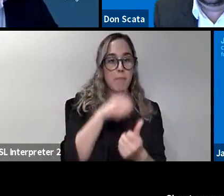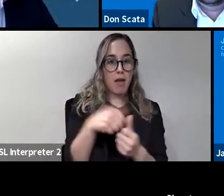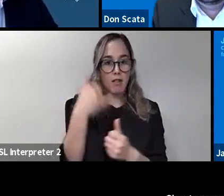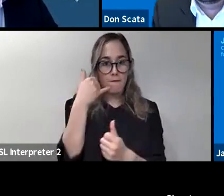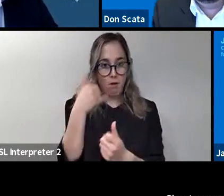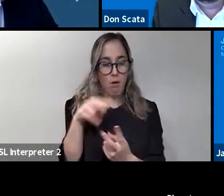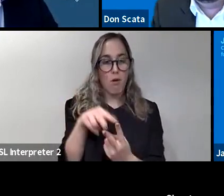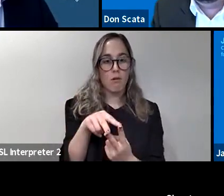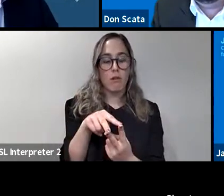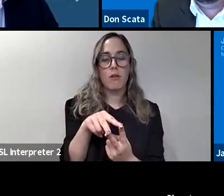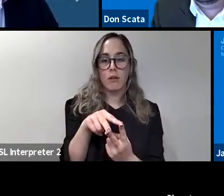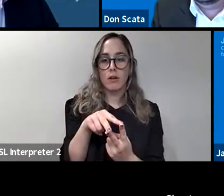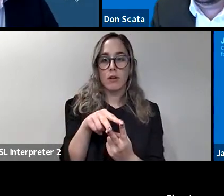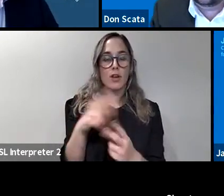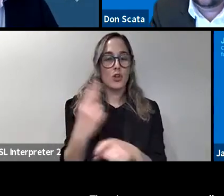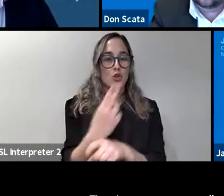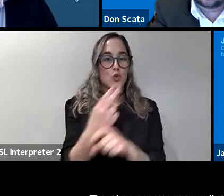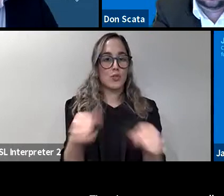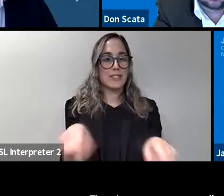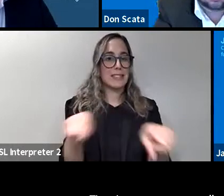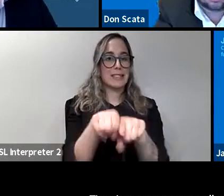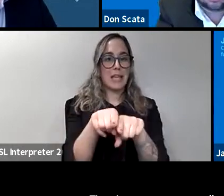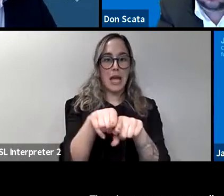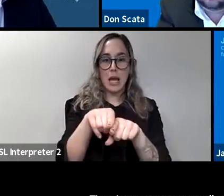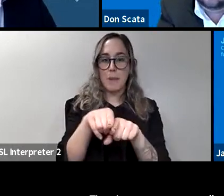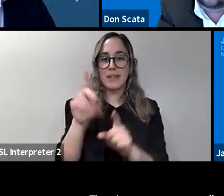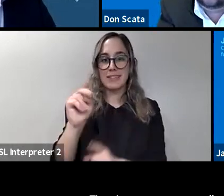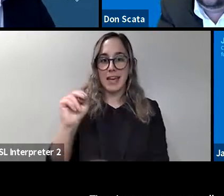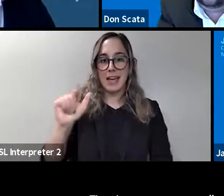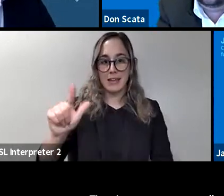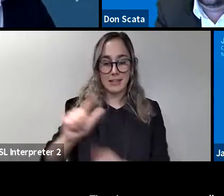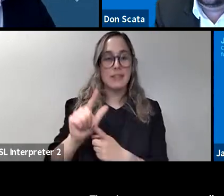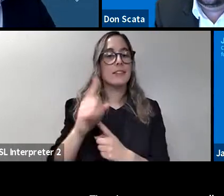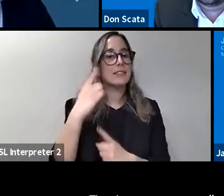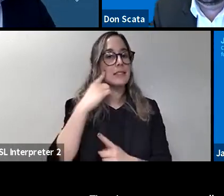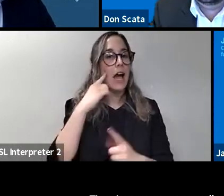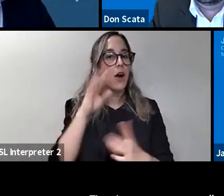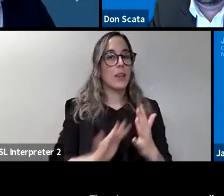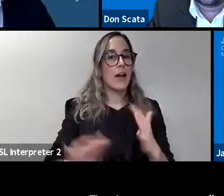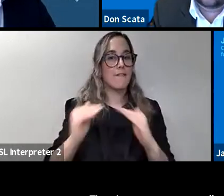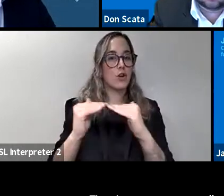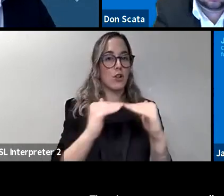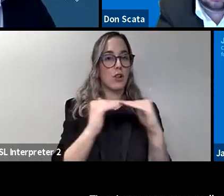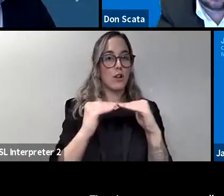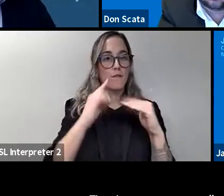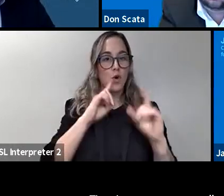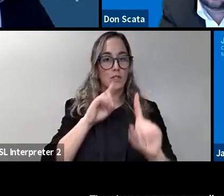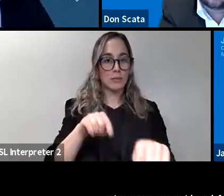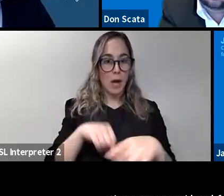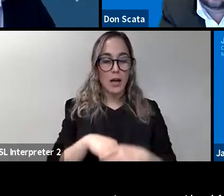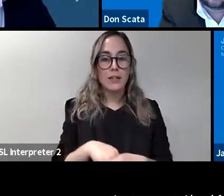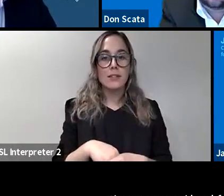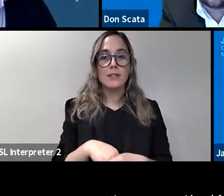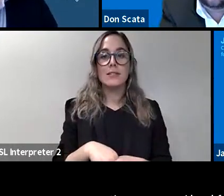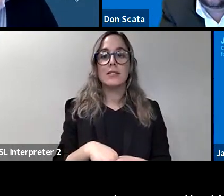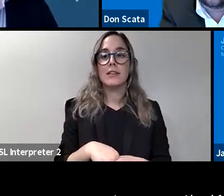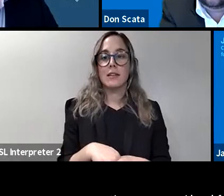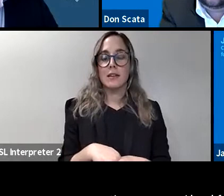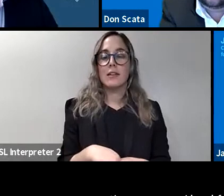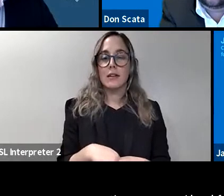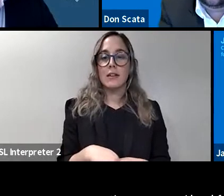used the same day-night average sound level for the respondents. And that day-night average sound level,